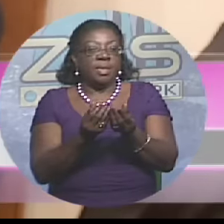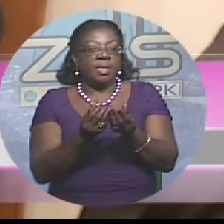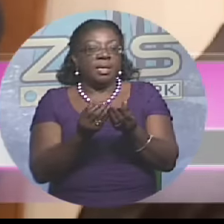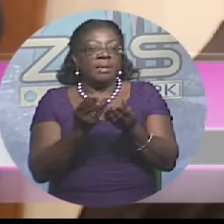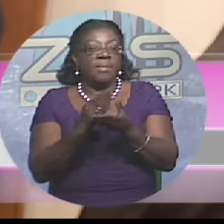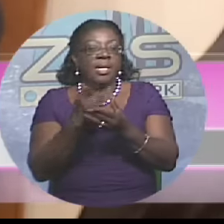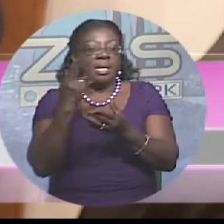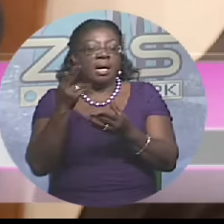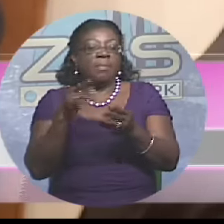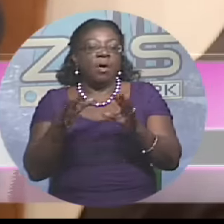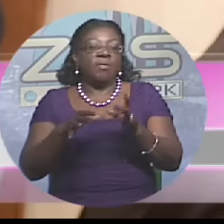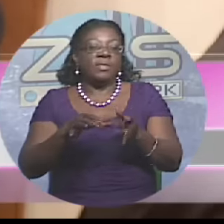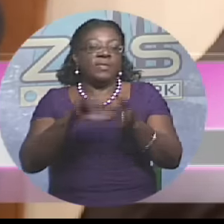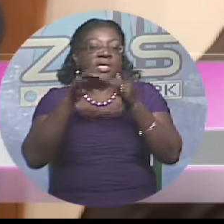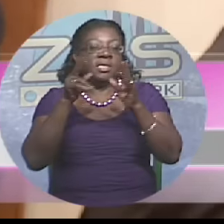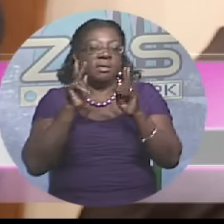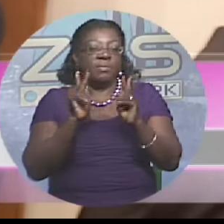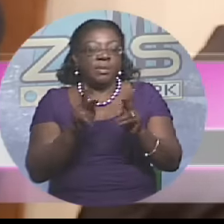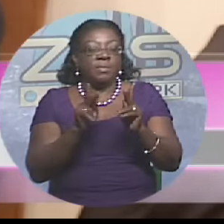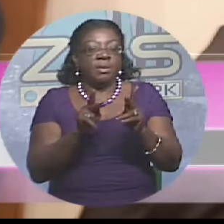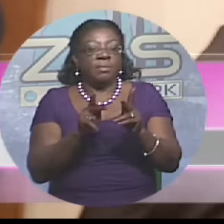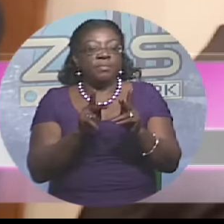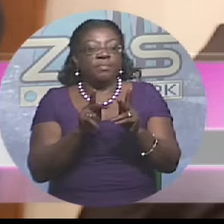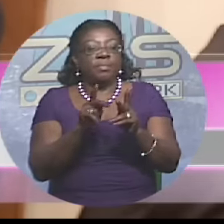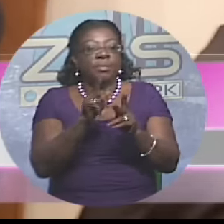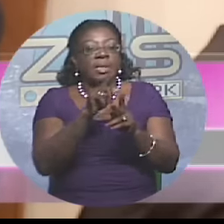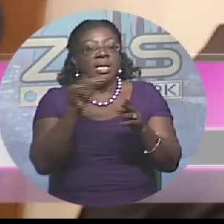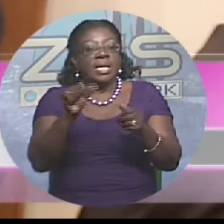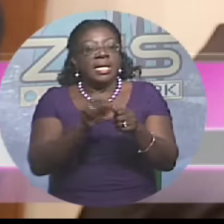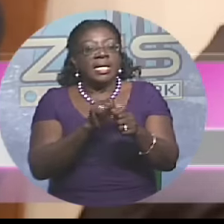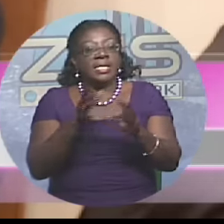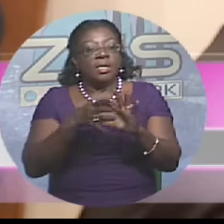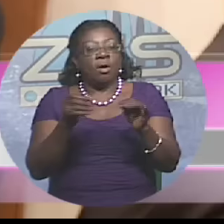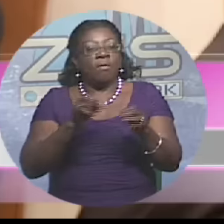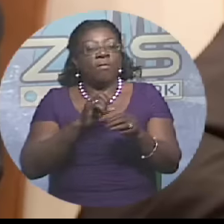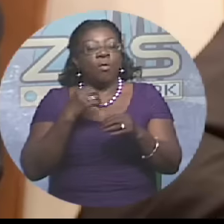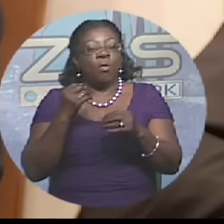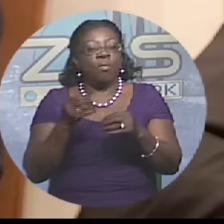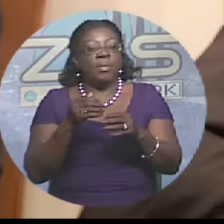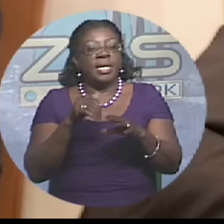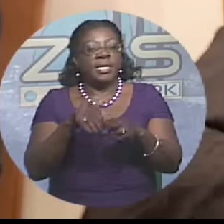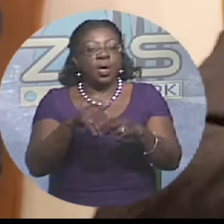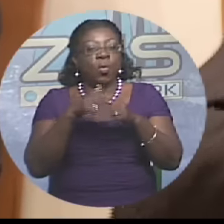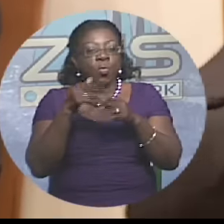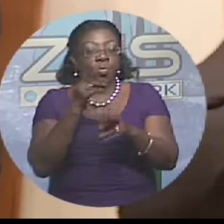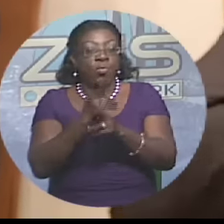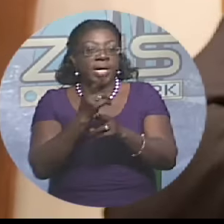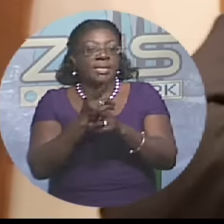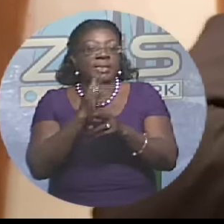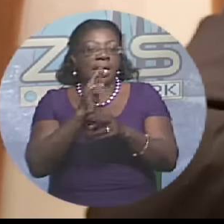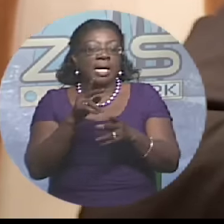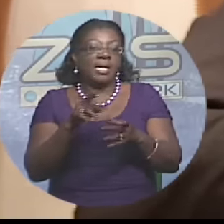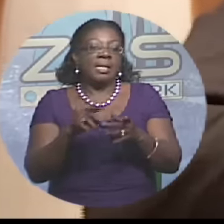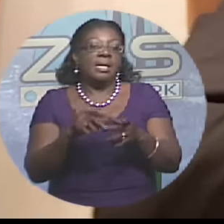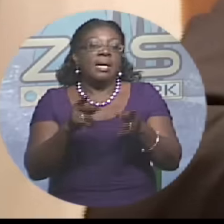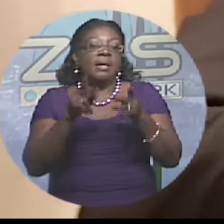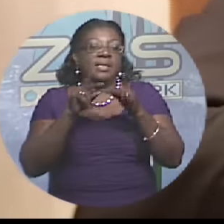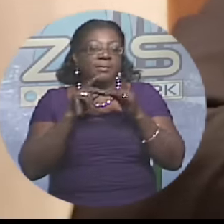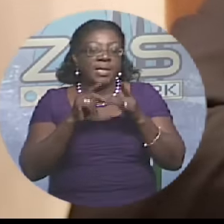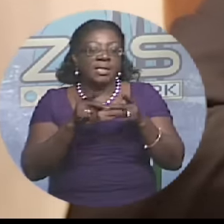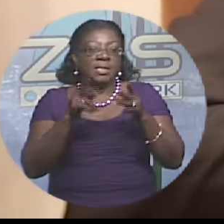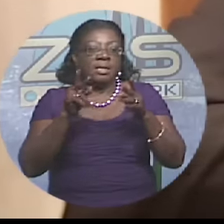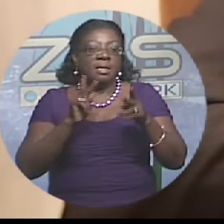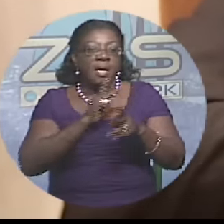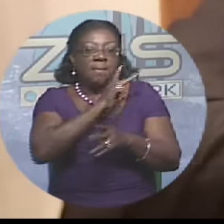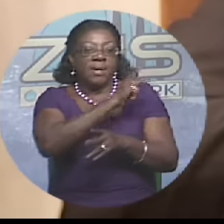comprised of special people, each of whom in their own right are significant personalities